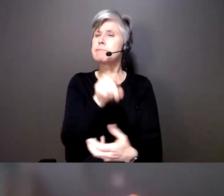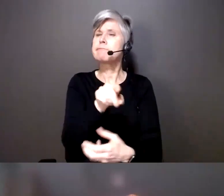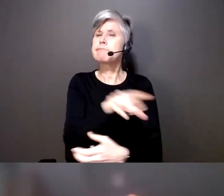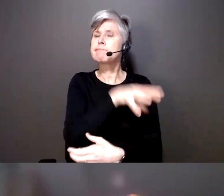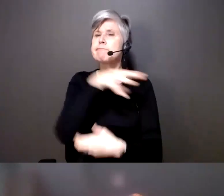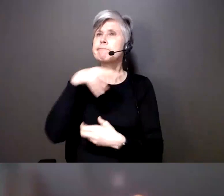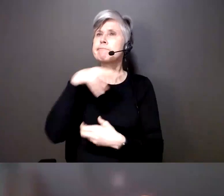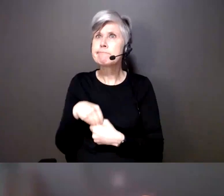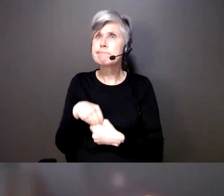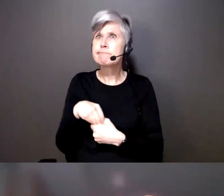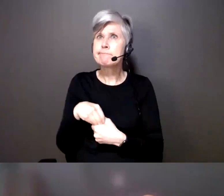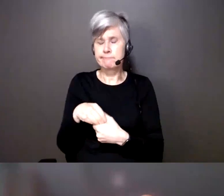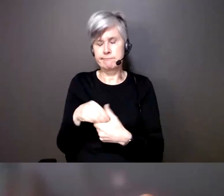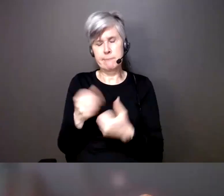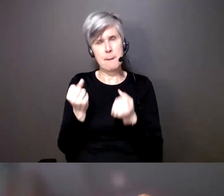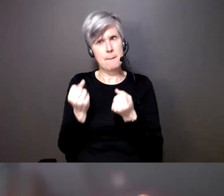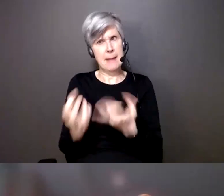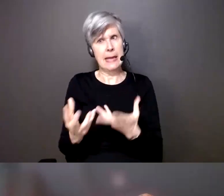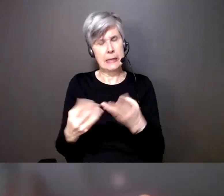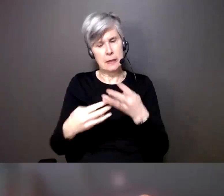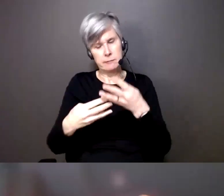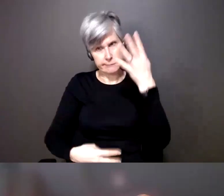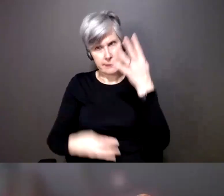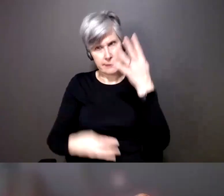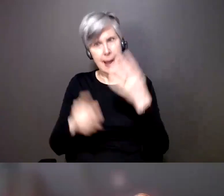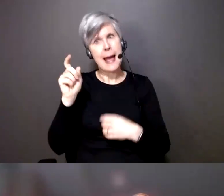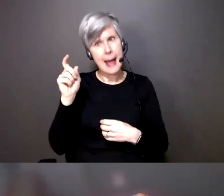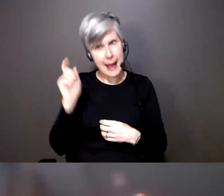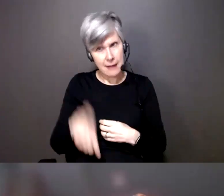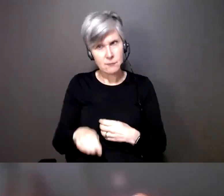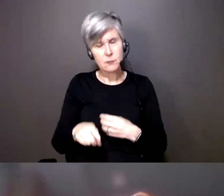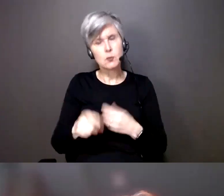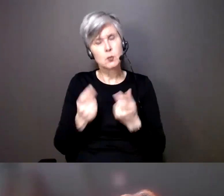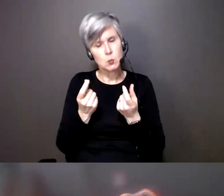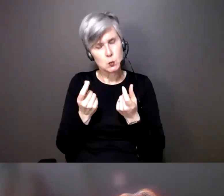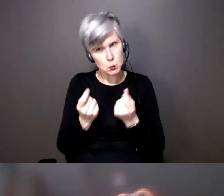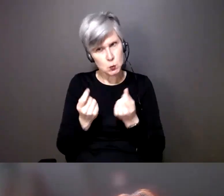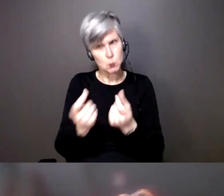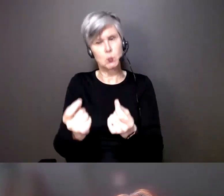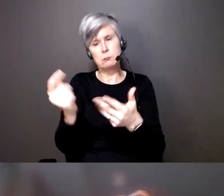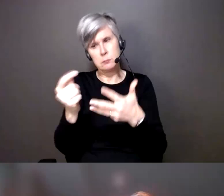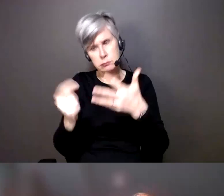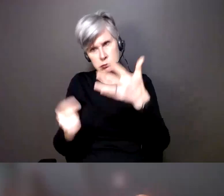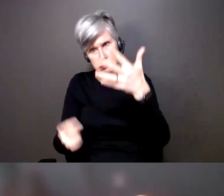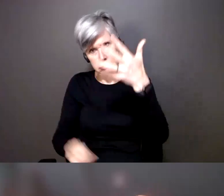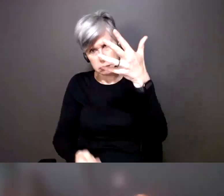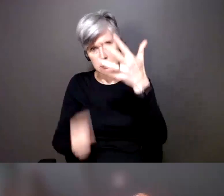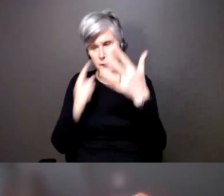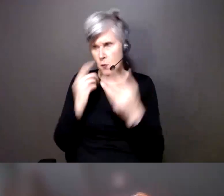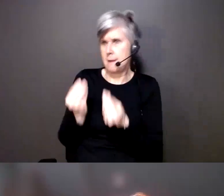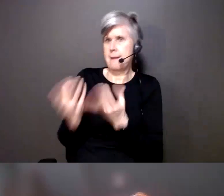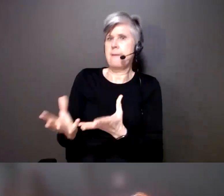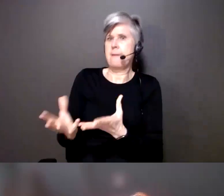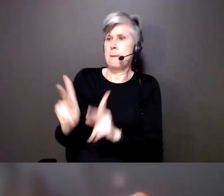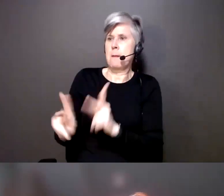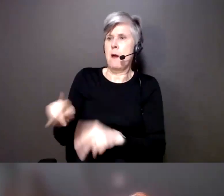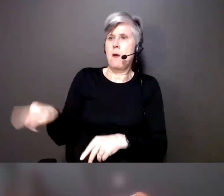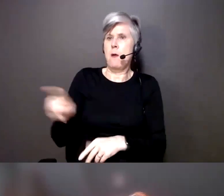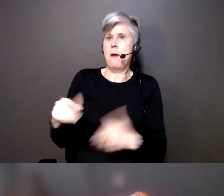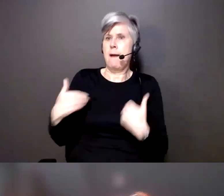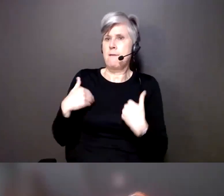to happen for people with disabilities to fully participate in the workplace. The first element is